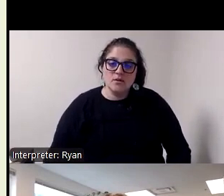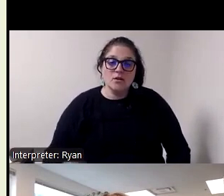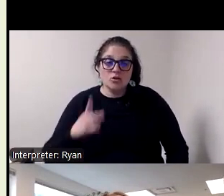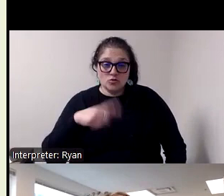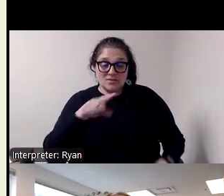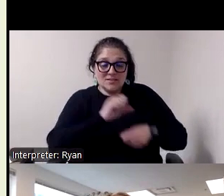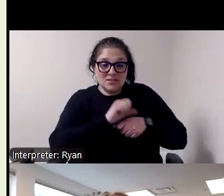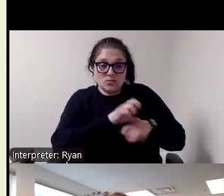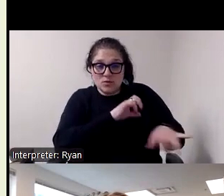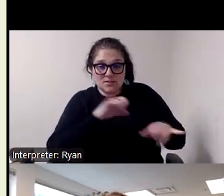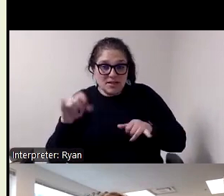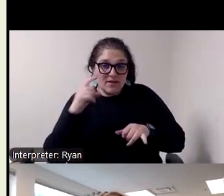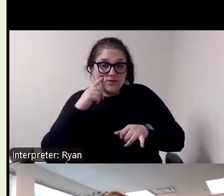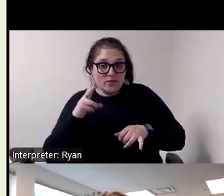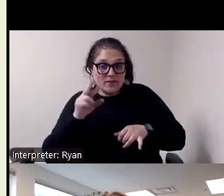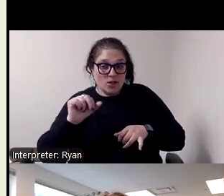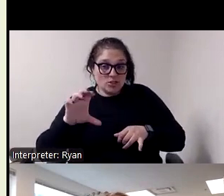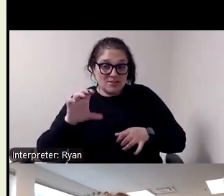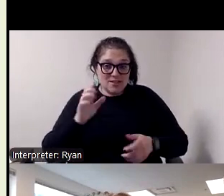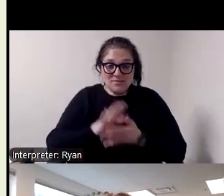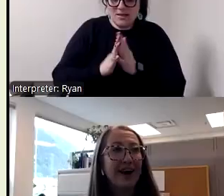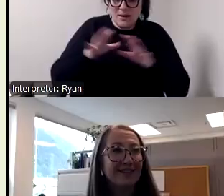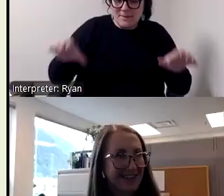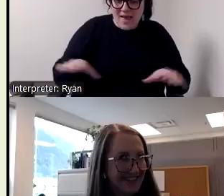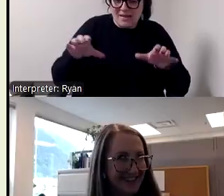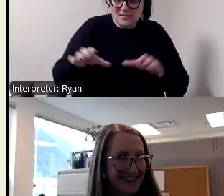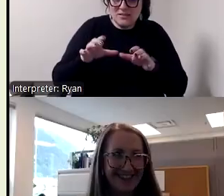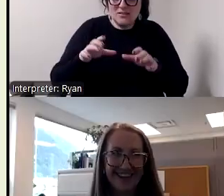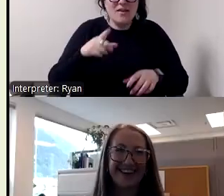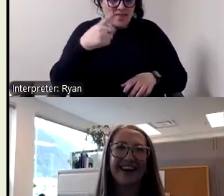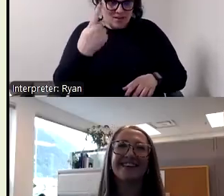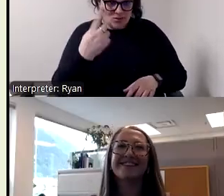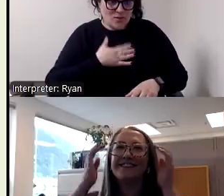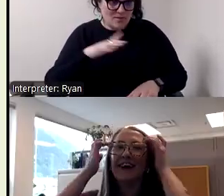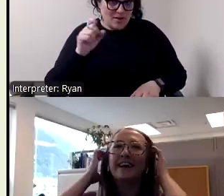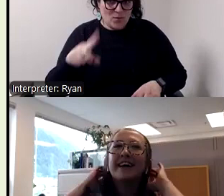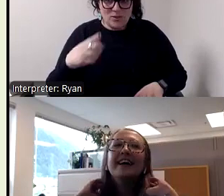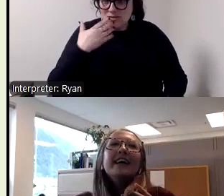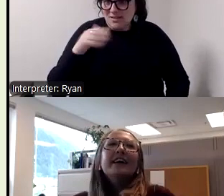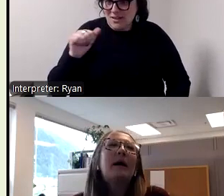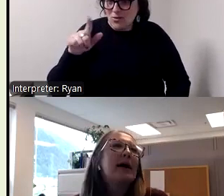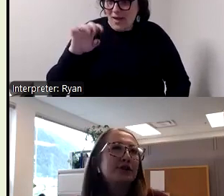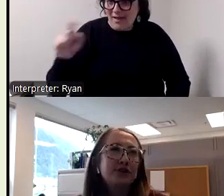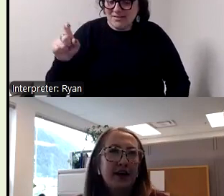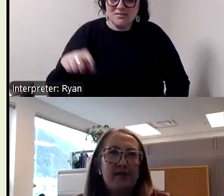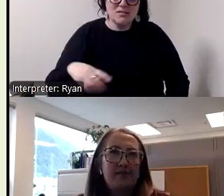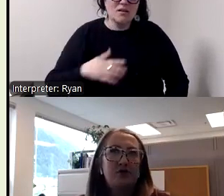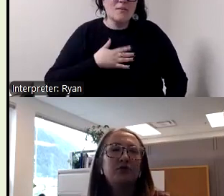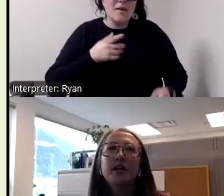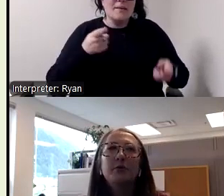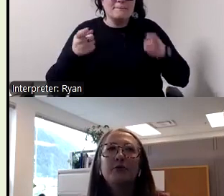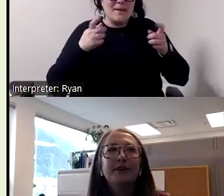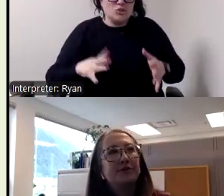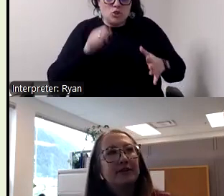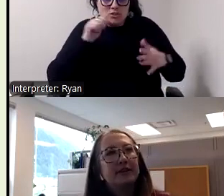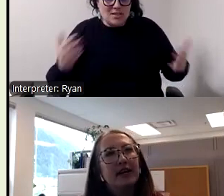Yes, so that is part of one of my frequently asked questions. Thank you, Alex, that my manager's not here. So who's